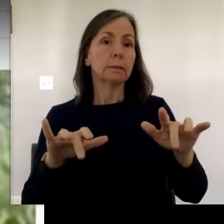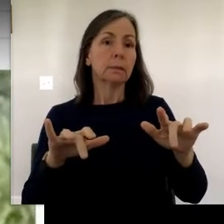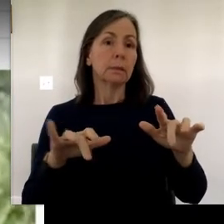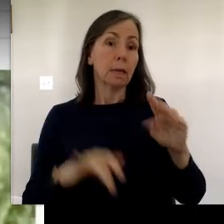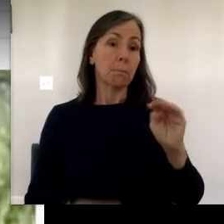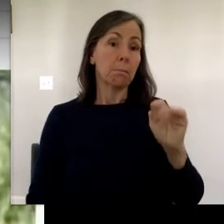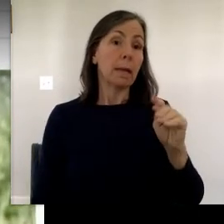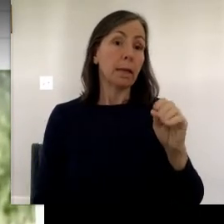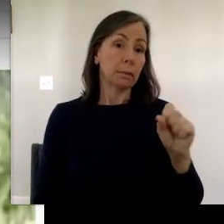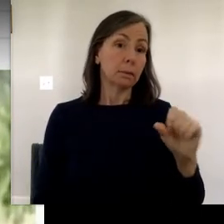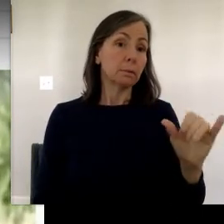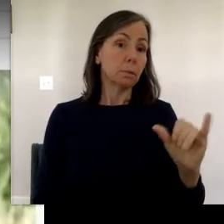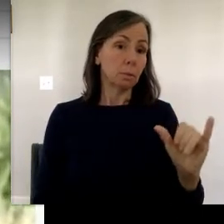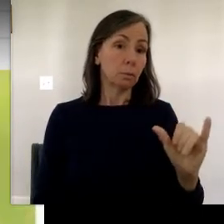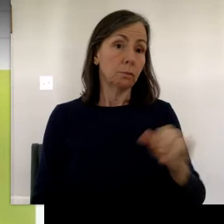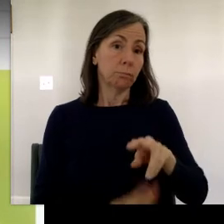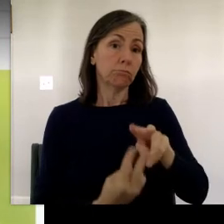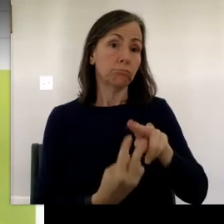well.